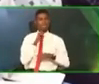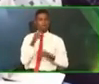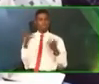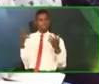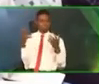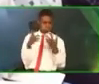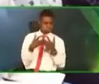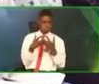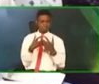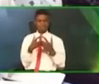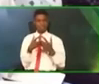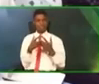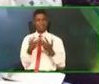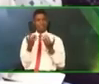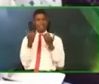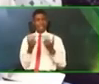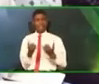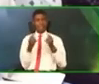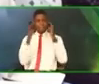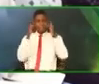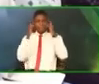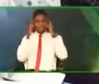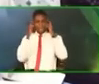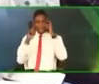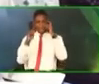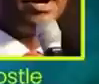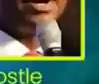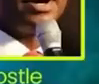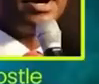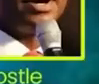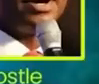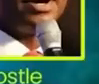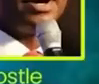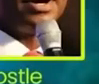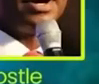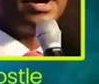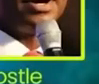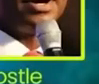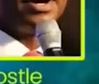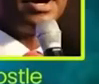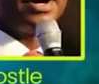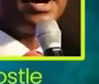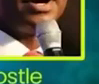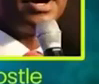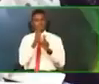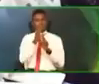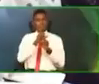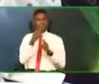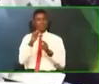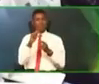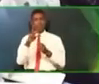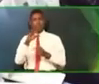together? Now the mind comes, that solical component made up of the will, the emotions, the intellect. That is